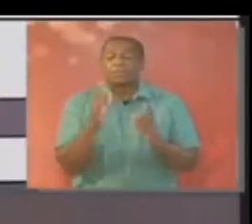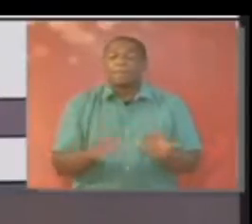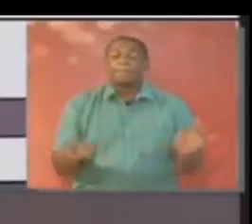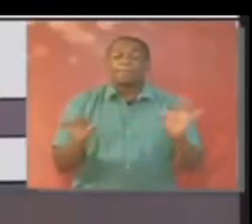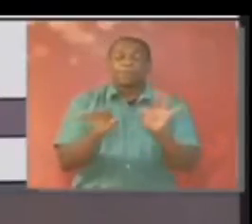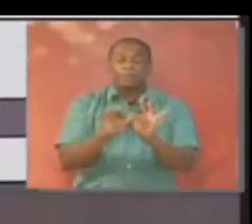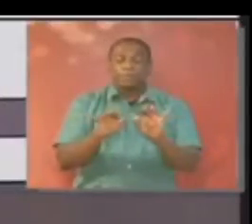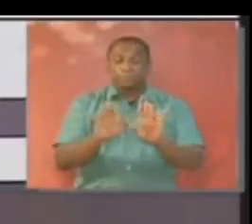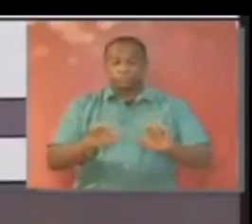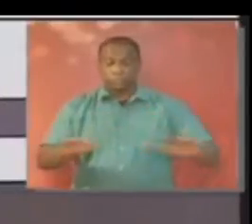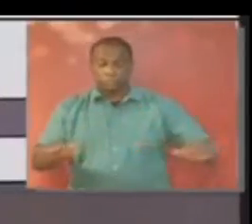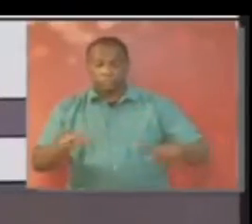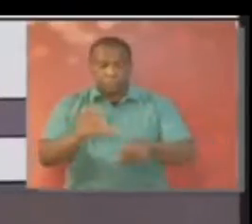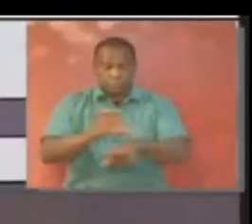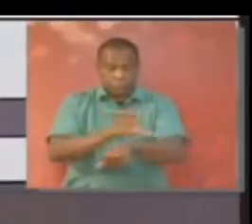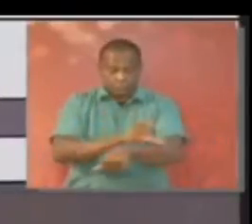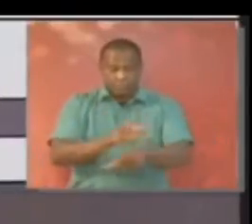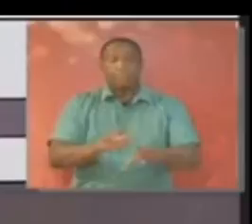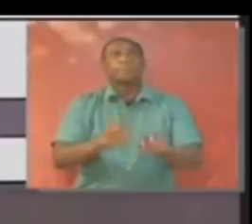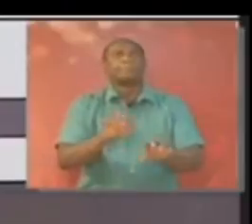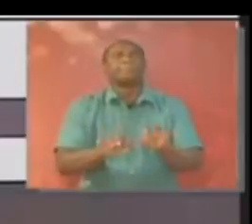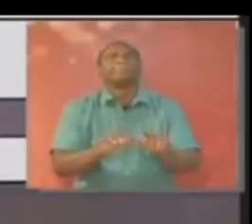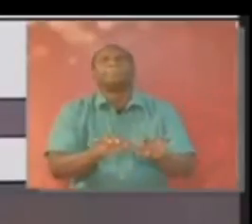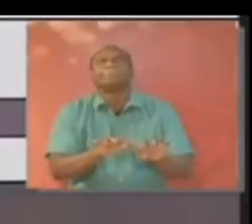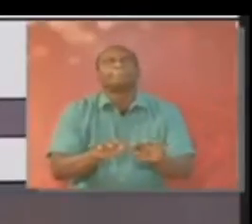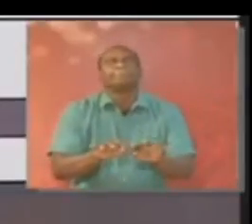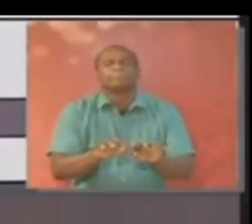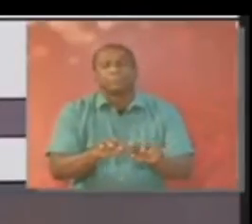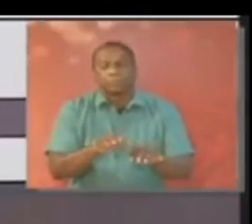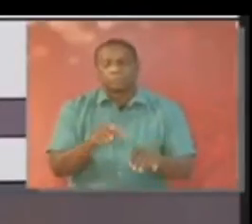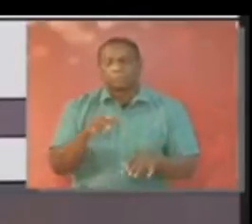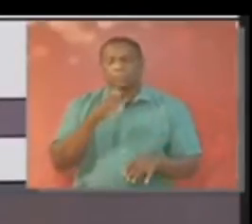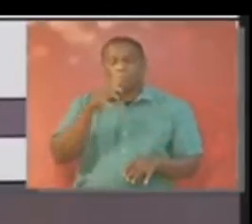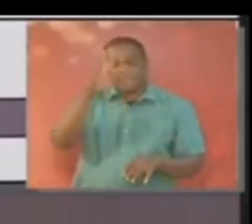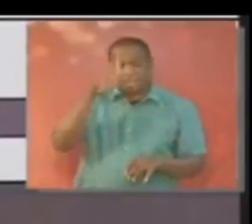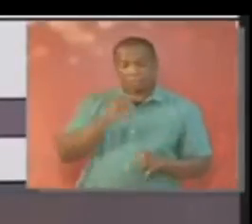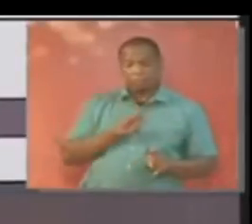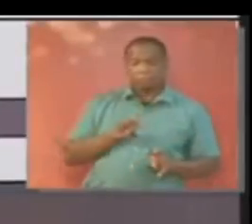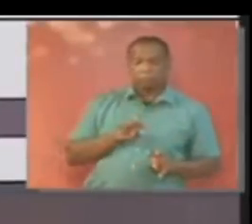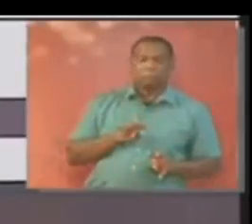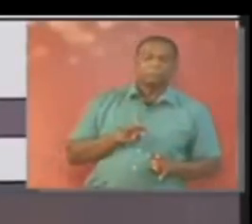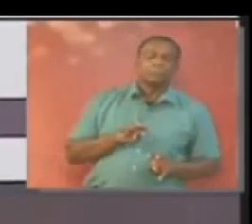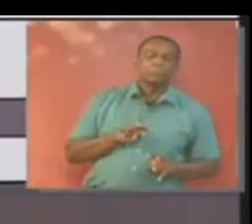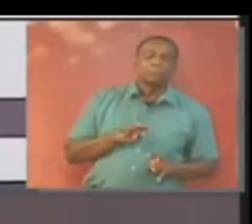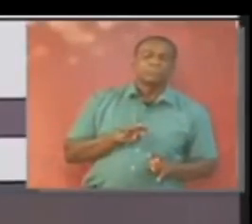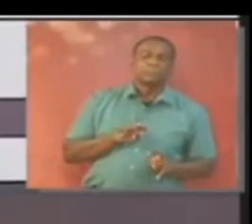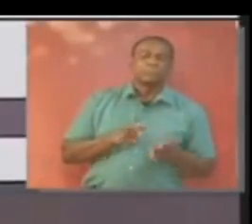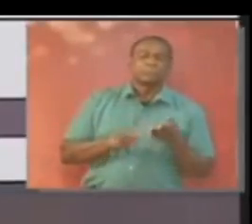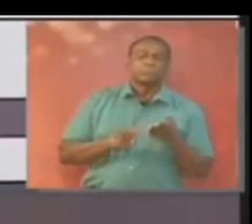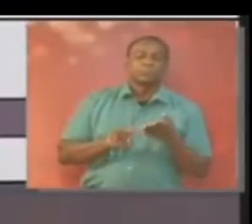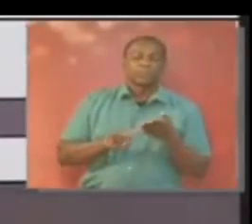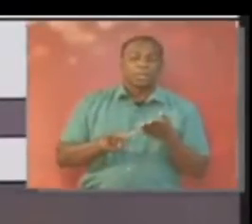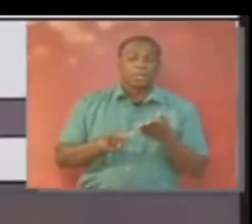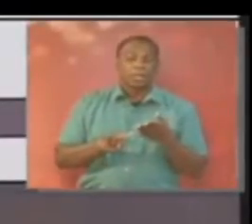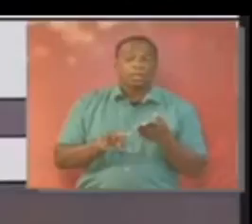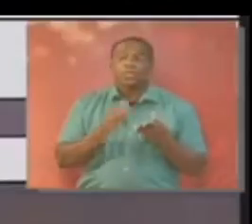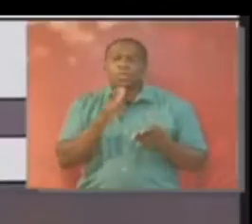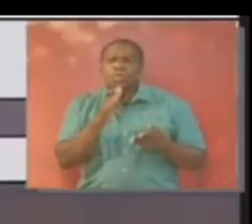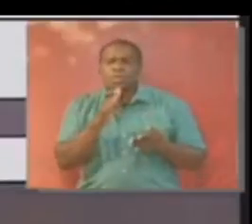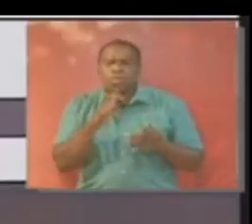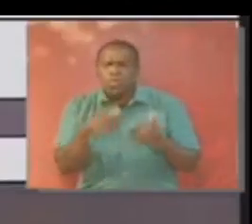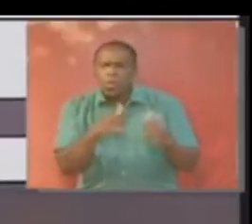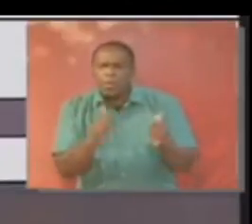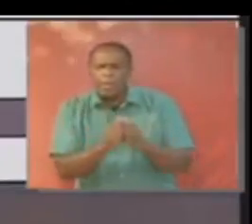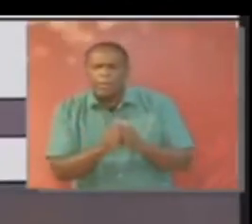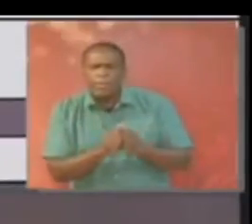online interactions of your kids while allowing them to have their no in-person playdates or their online playdates, but ensure